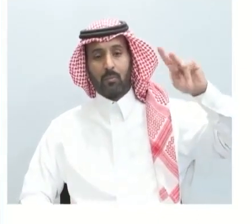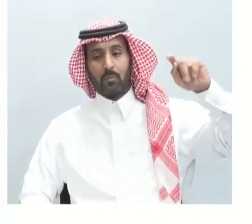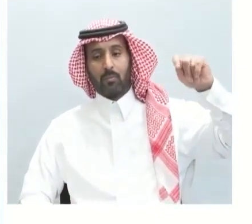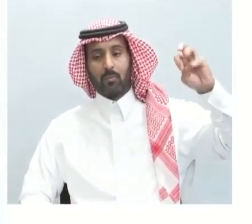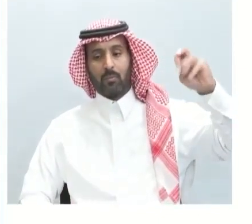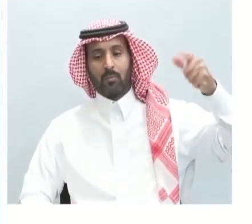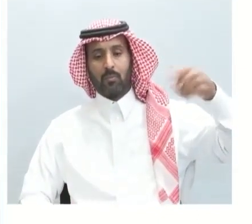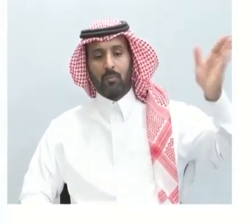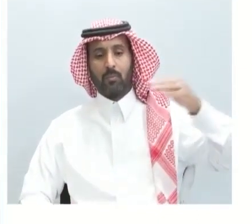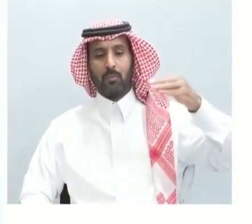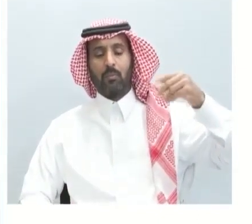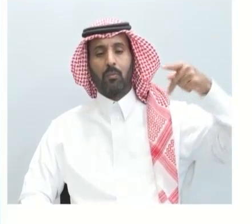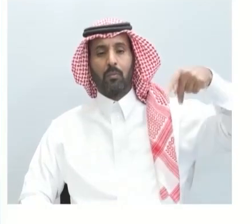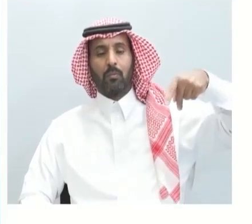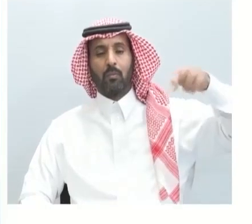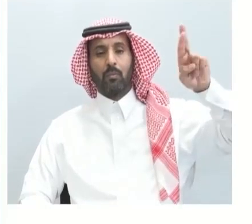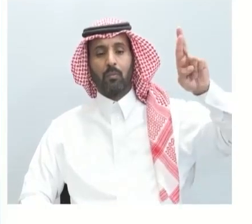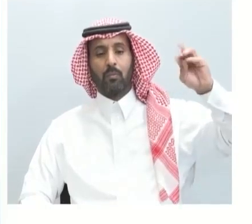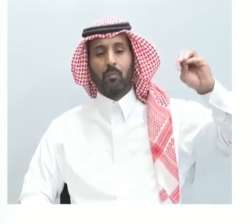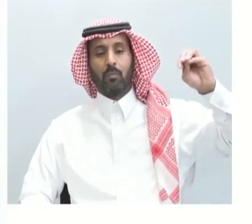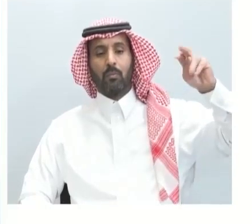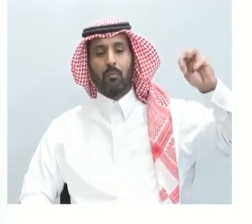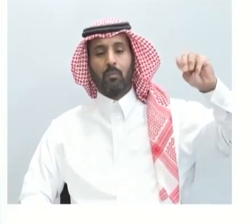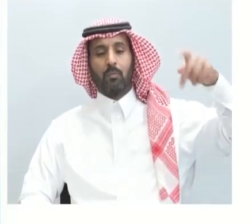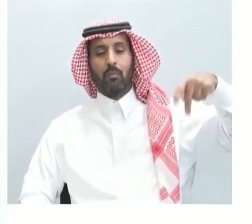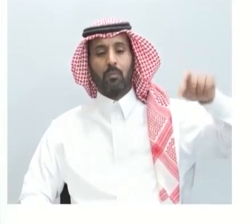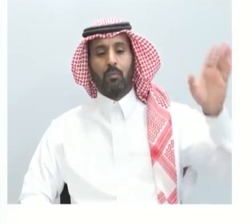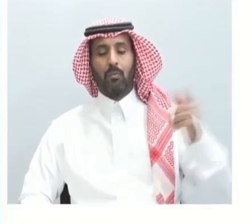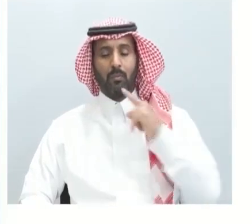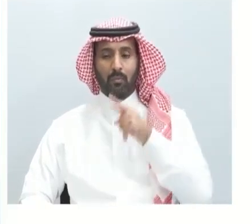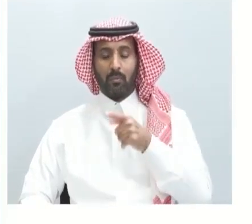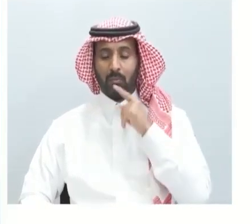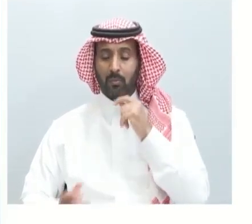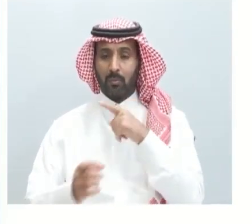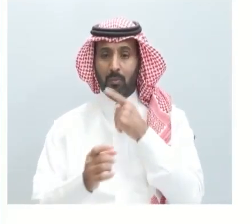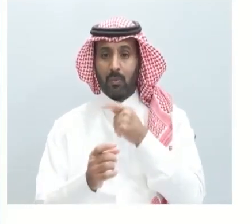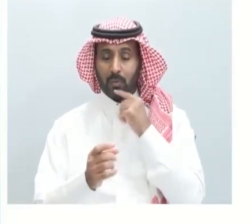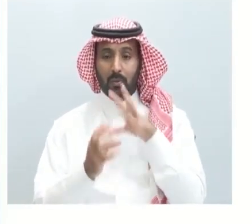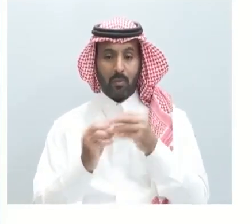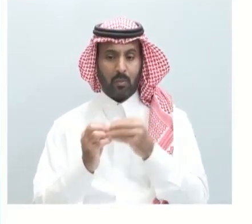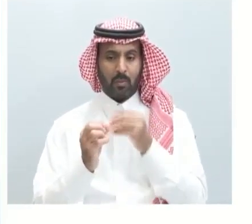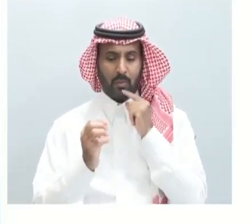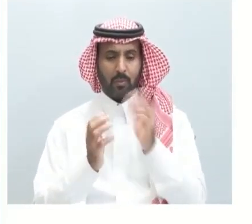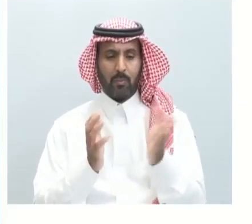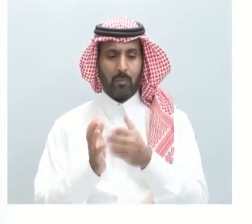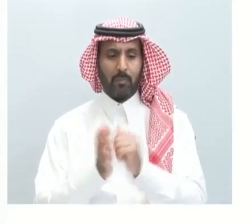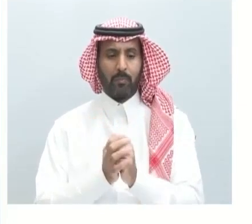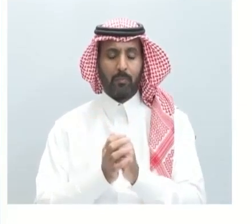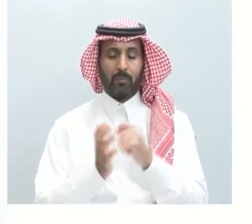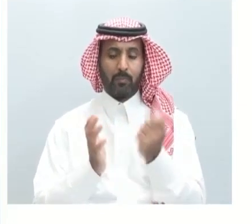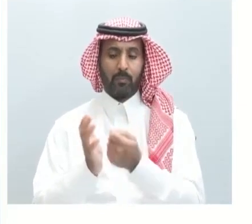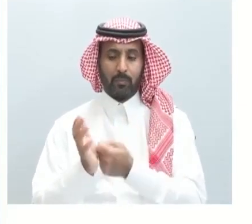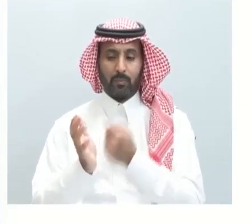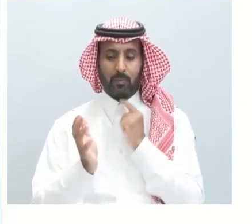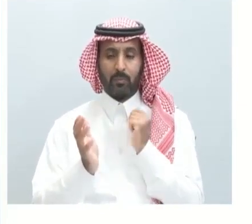about what different colors symbols cust s or gestures mean in your culture so you'll be writing